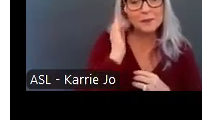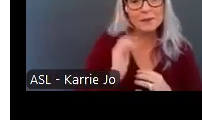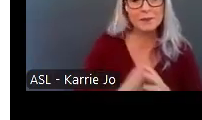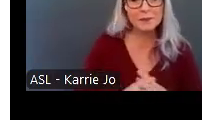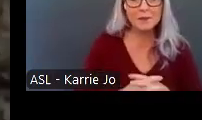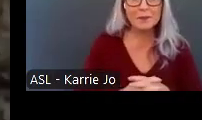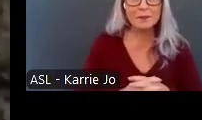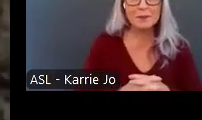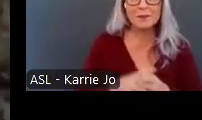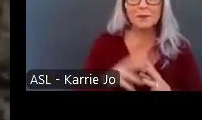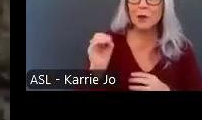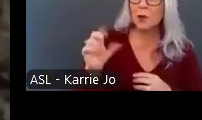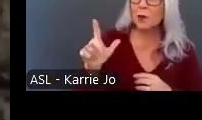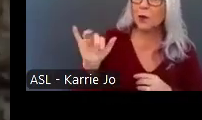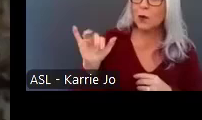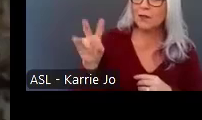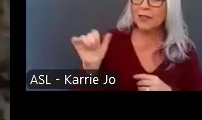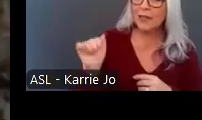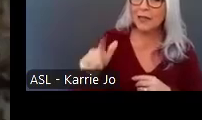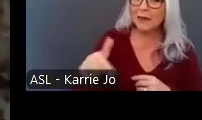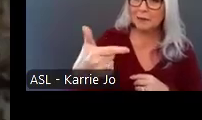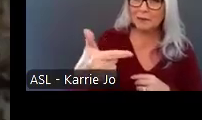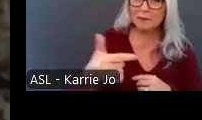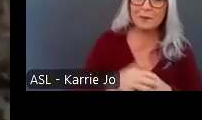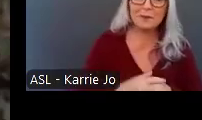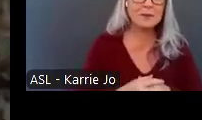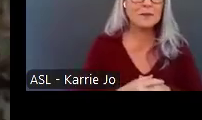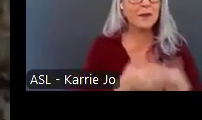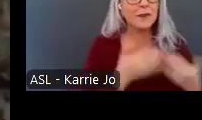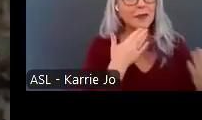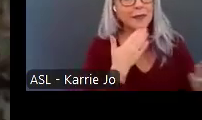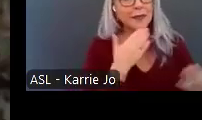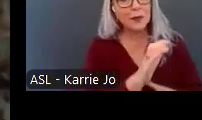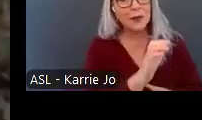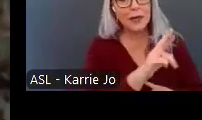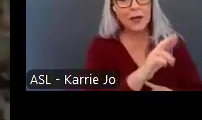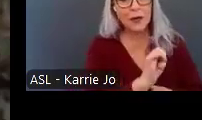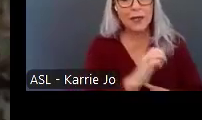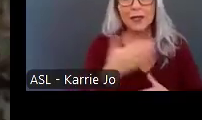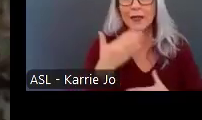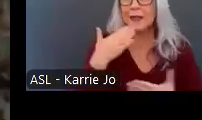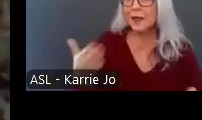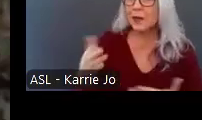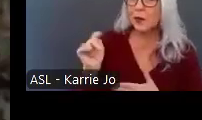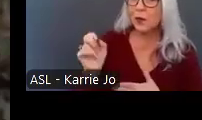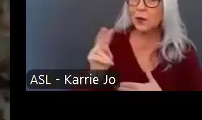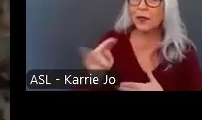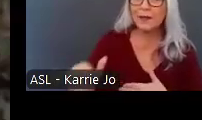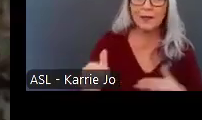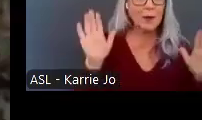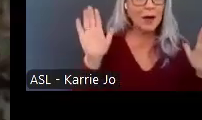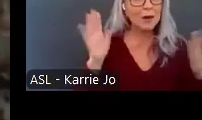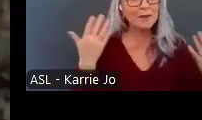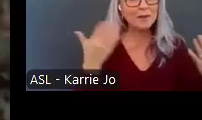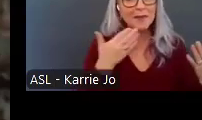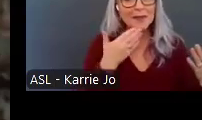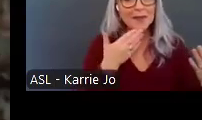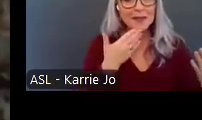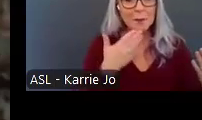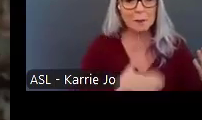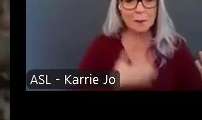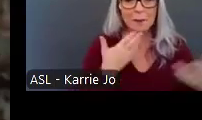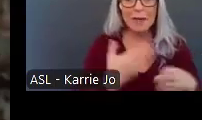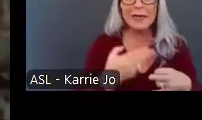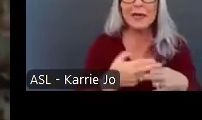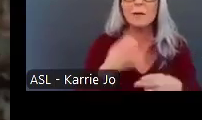Okay, Olivia is up next. Thank you, Carrie. Thank you, Tony. Yeah, great to hear from everyone. Hi, my name is Olivia